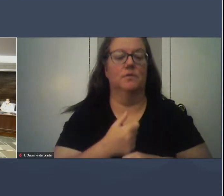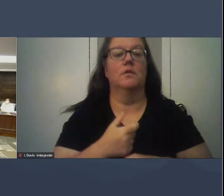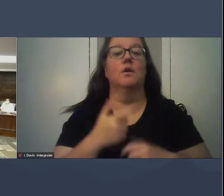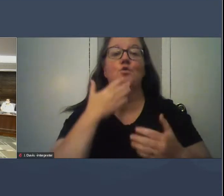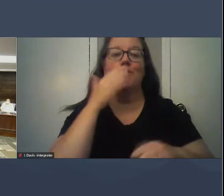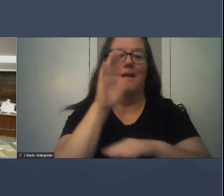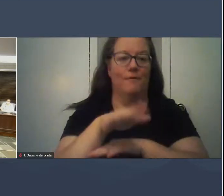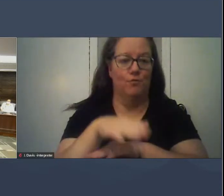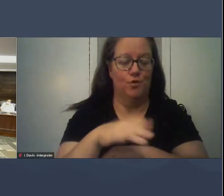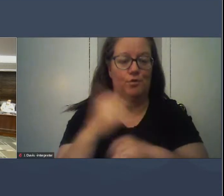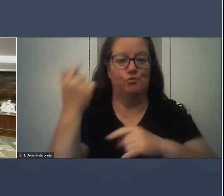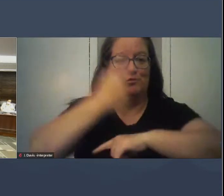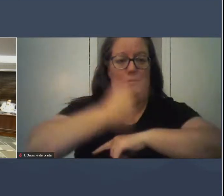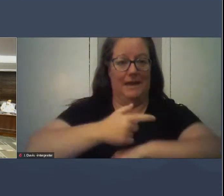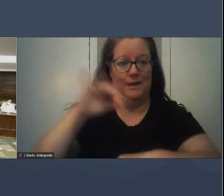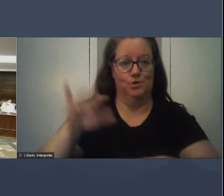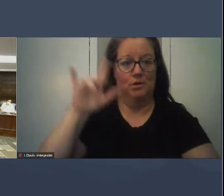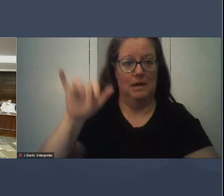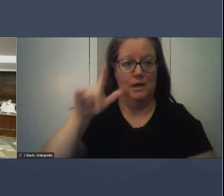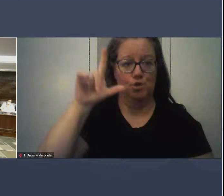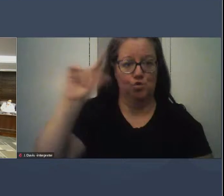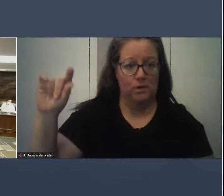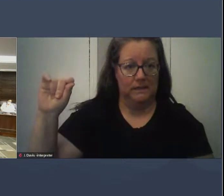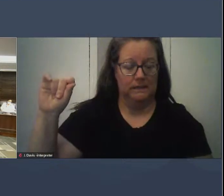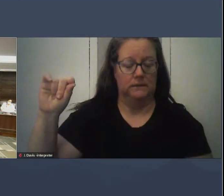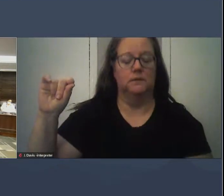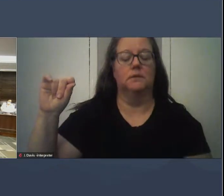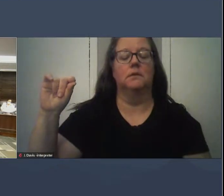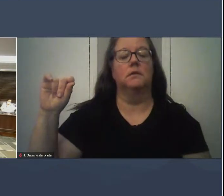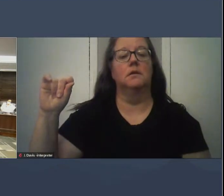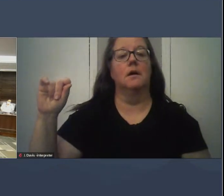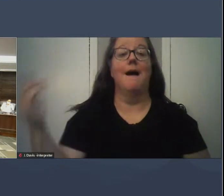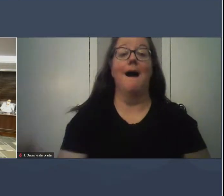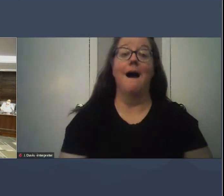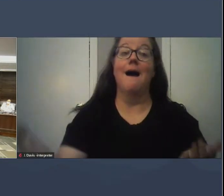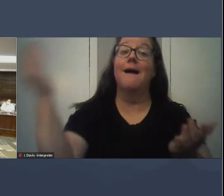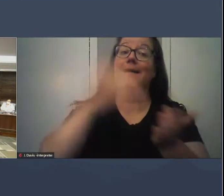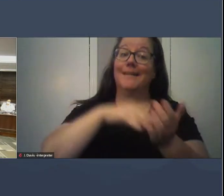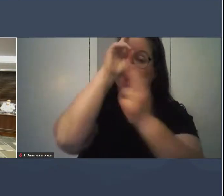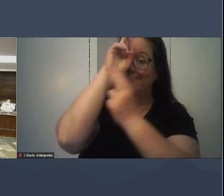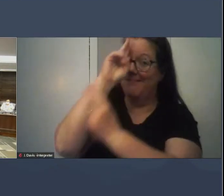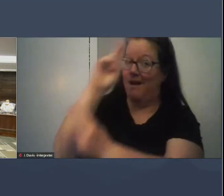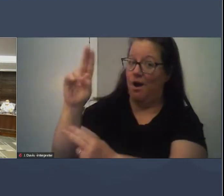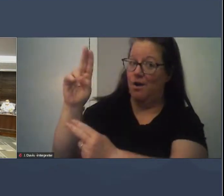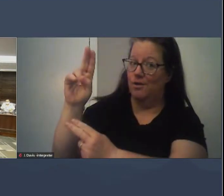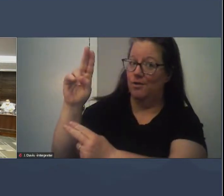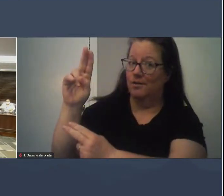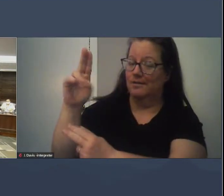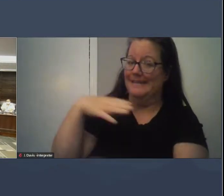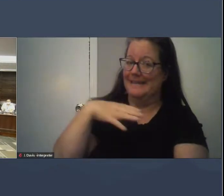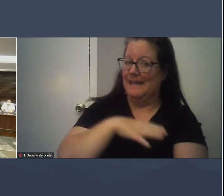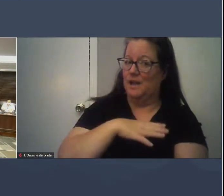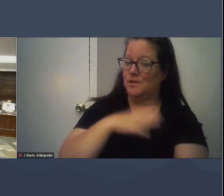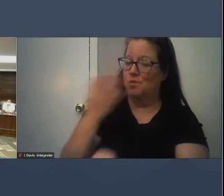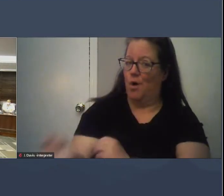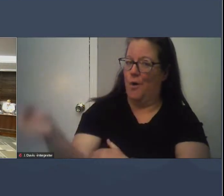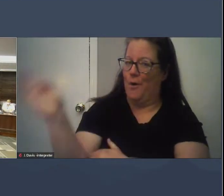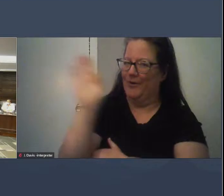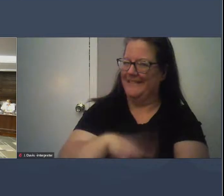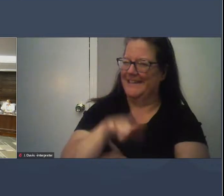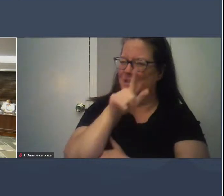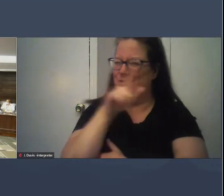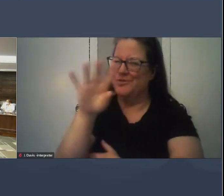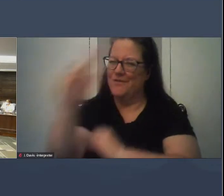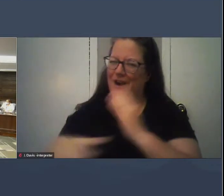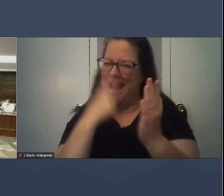afternoon, colleagues. Today is July 20th, and again, in honor of Councilman all day, 24 fun-filled hours.